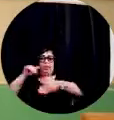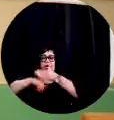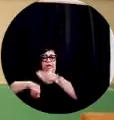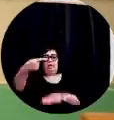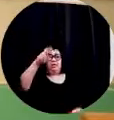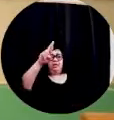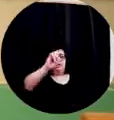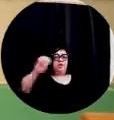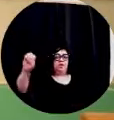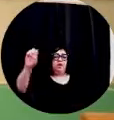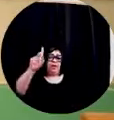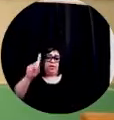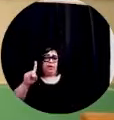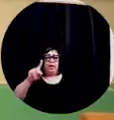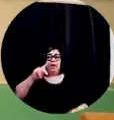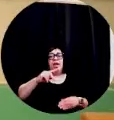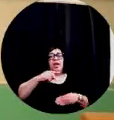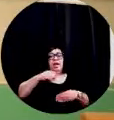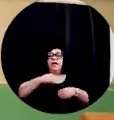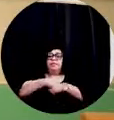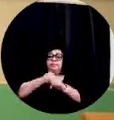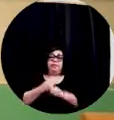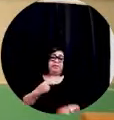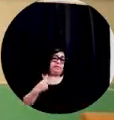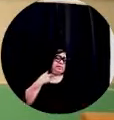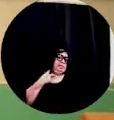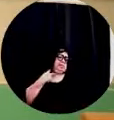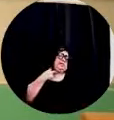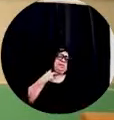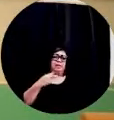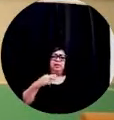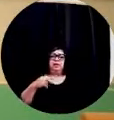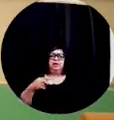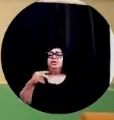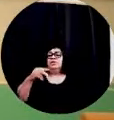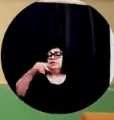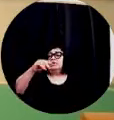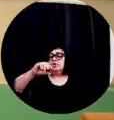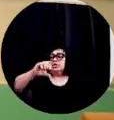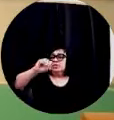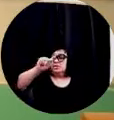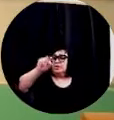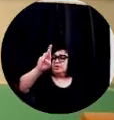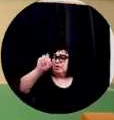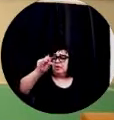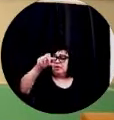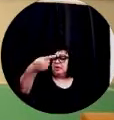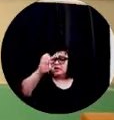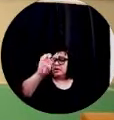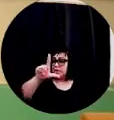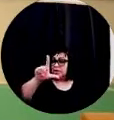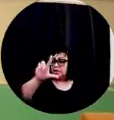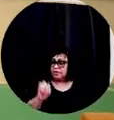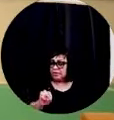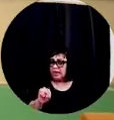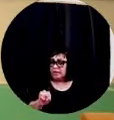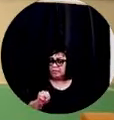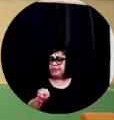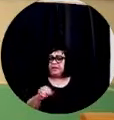strangle, to choke. It is the helpless, inescapable feeling of not being able to